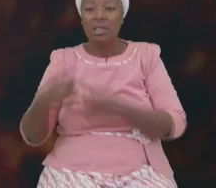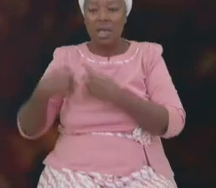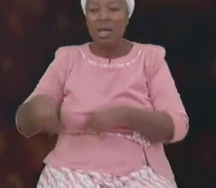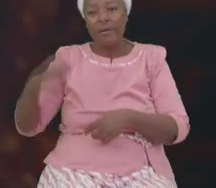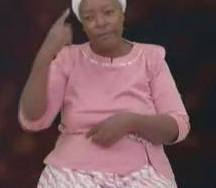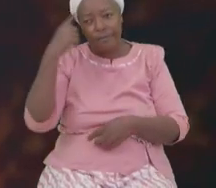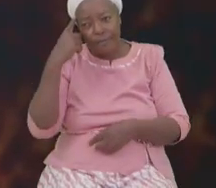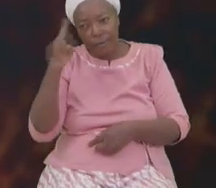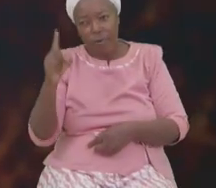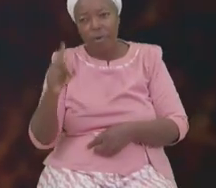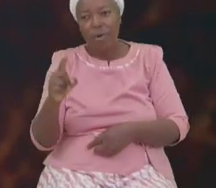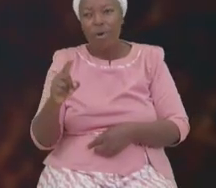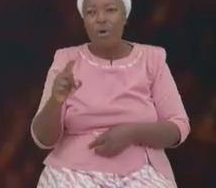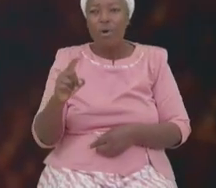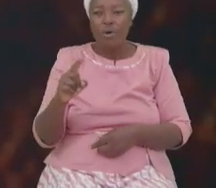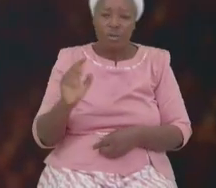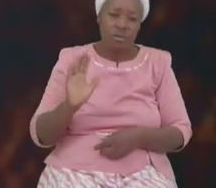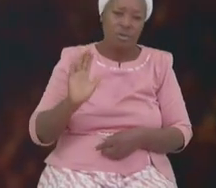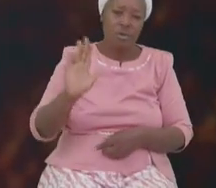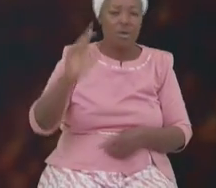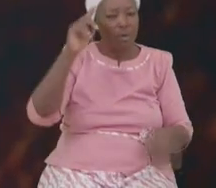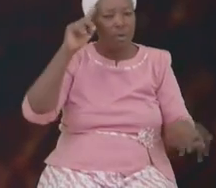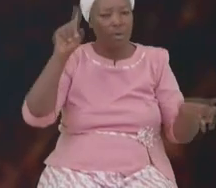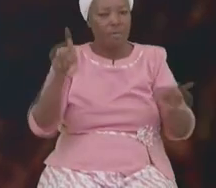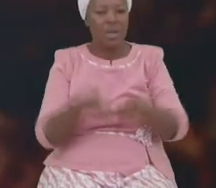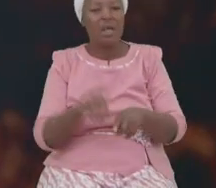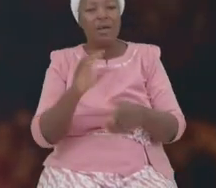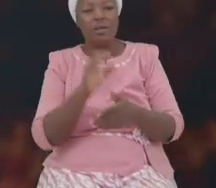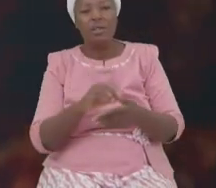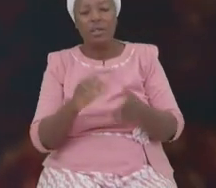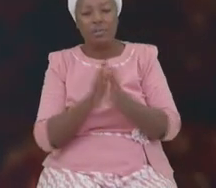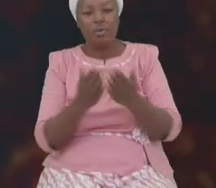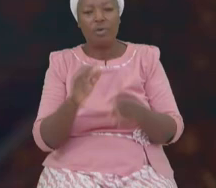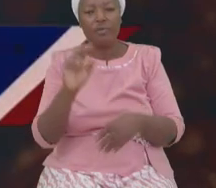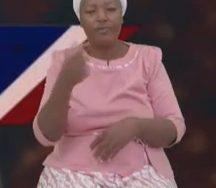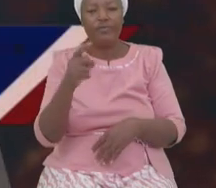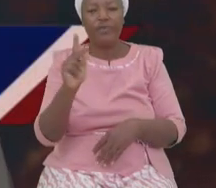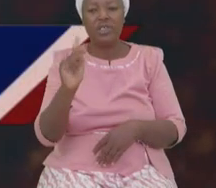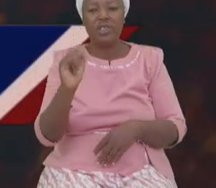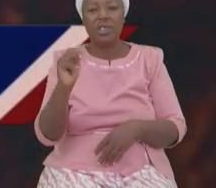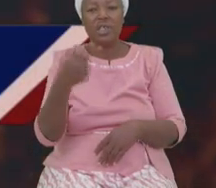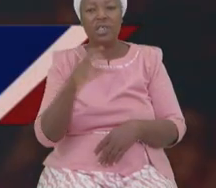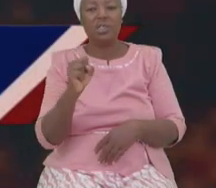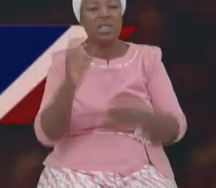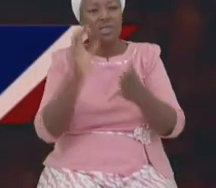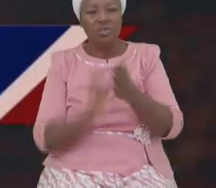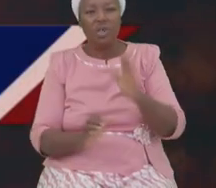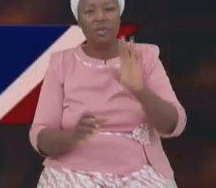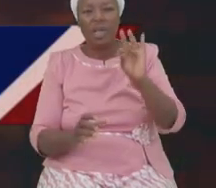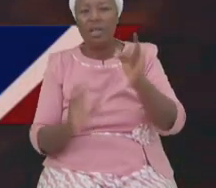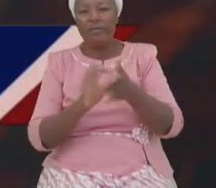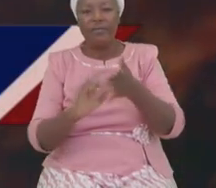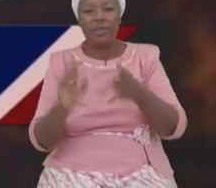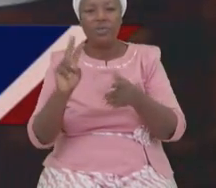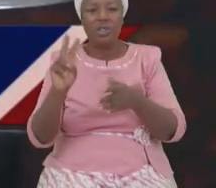for the covenant. In 1 Kings chapter 8, reading from verse 23.